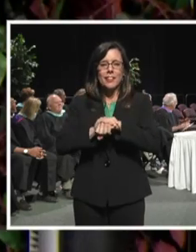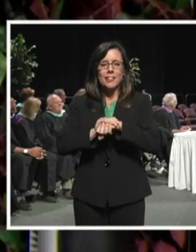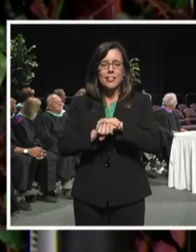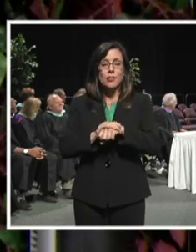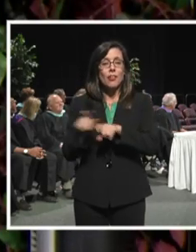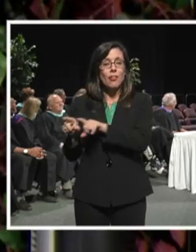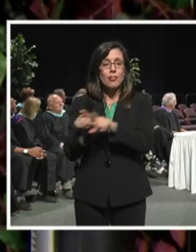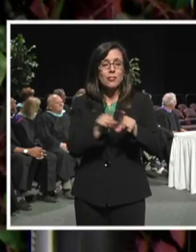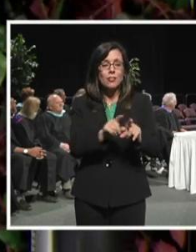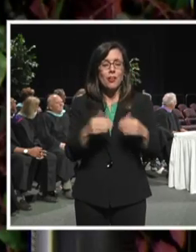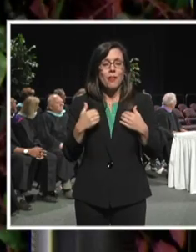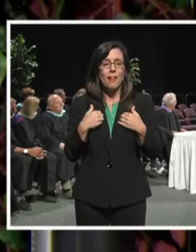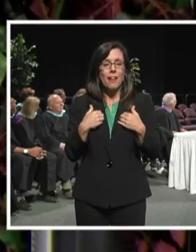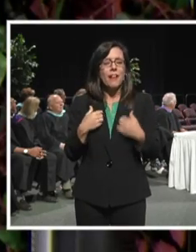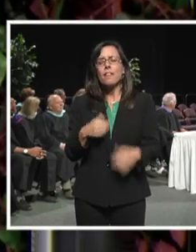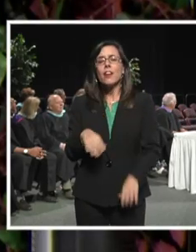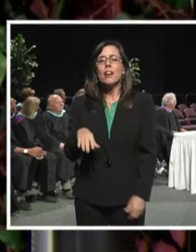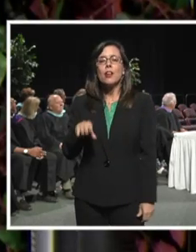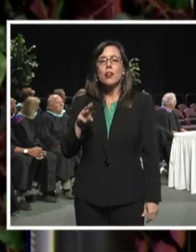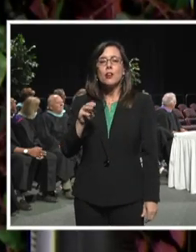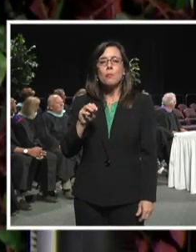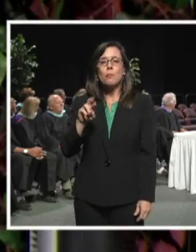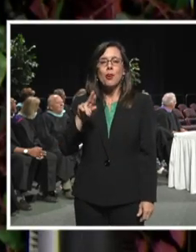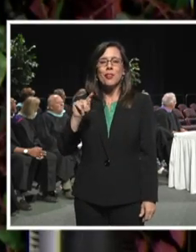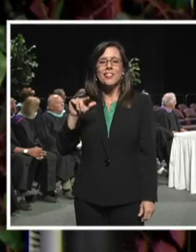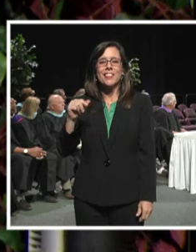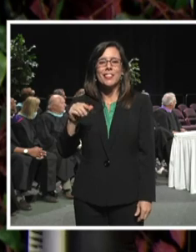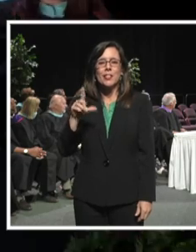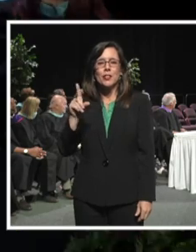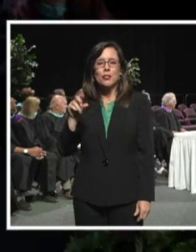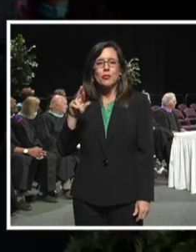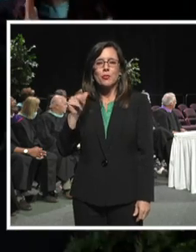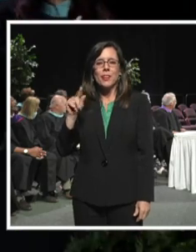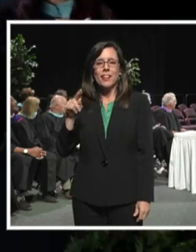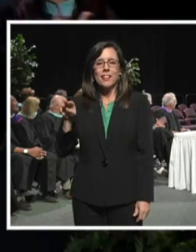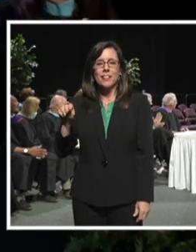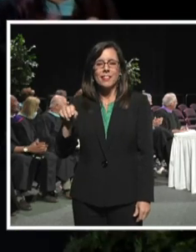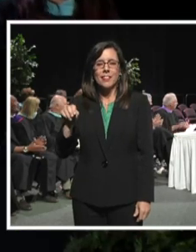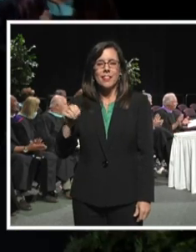Also joining me on stage, I have Mr. Martin Drayton, director of instruction.